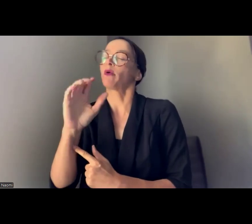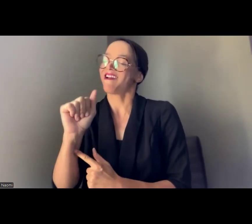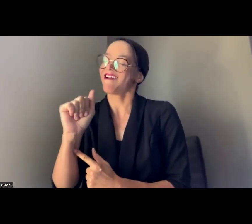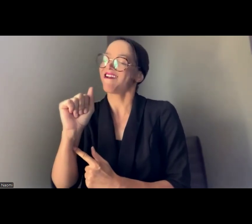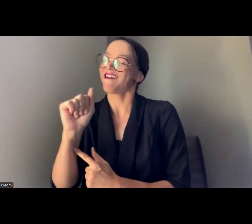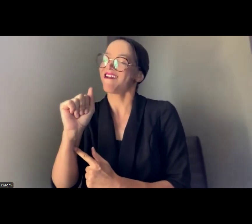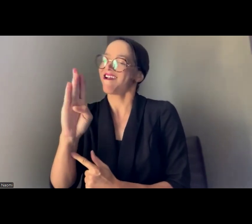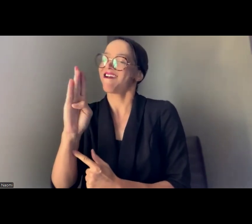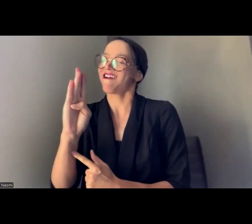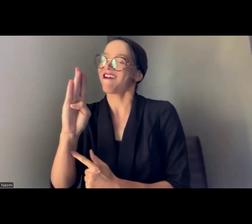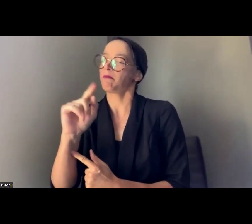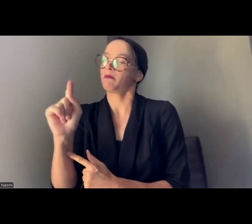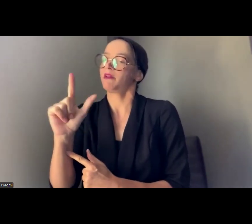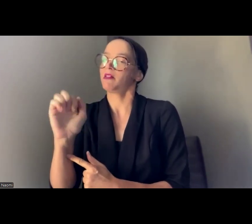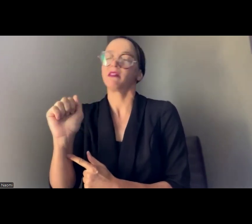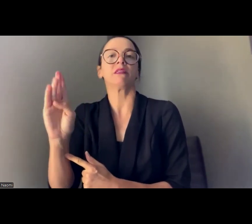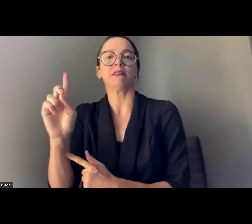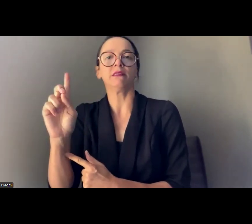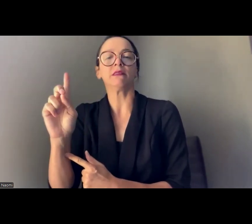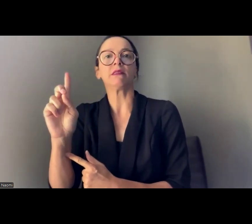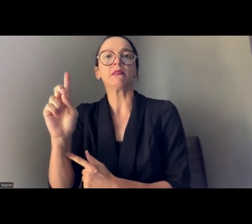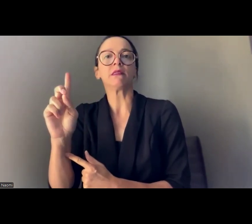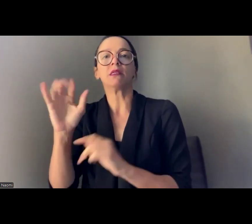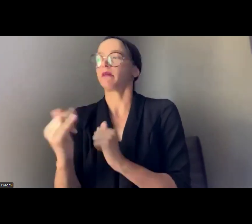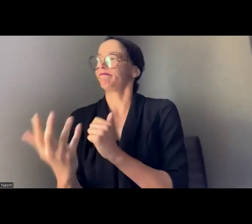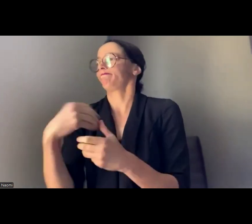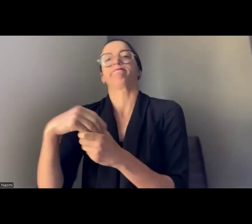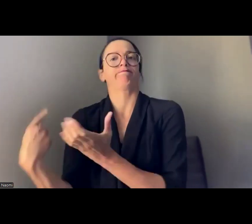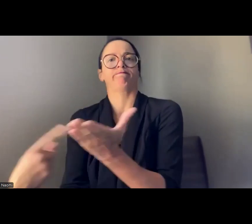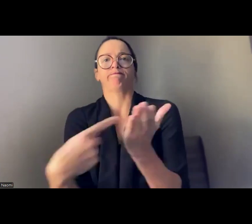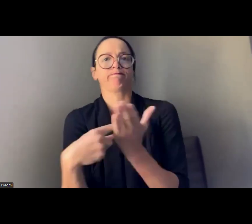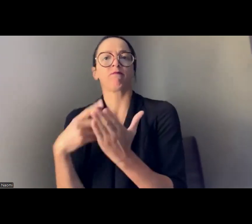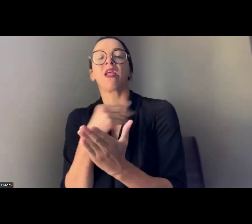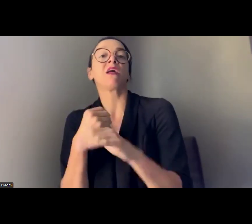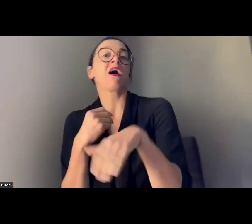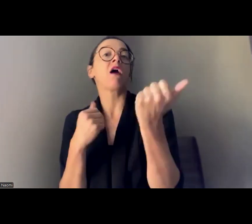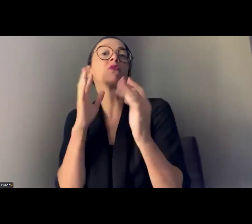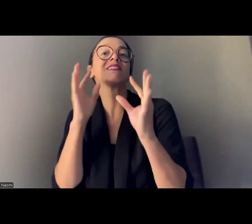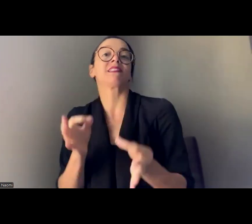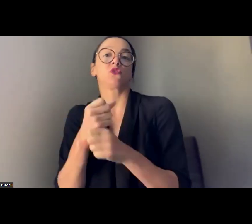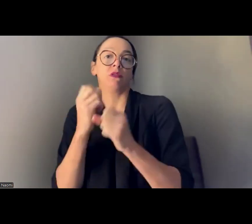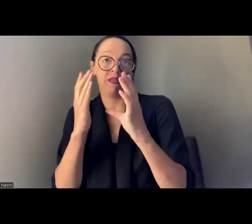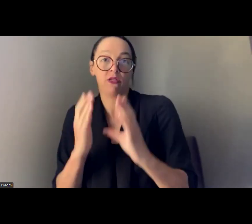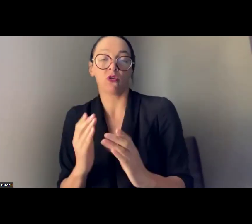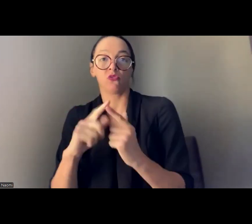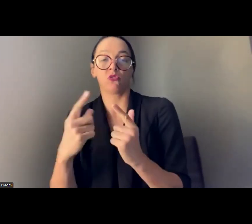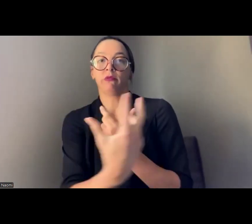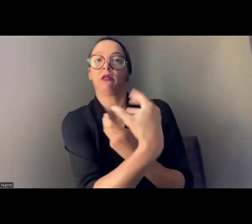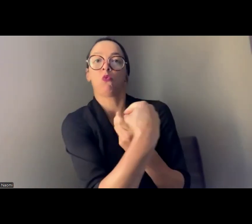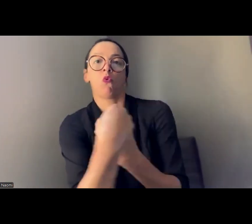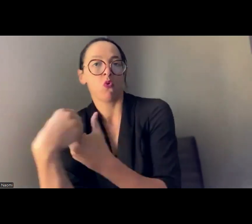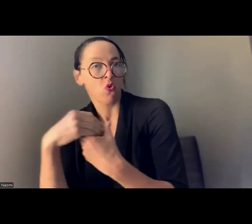with other departments or decision makers. So thank you, Marty. Great, thank you. And I'm mindful that we're a little behind on time, but these are very